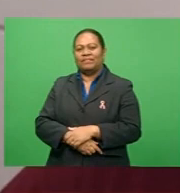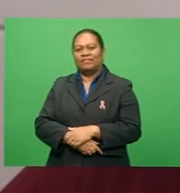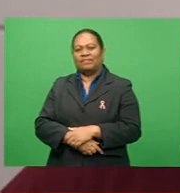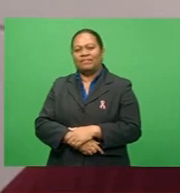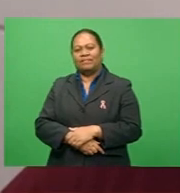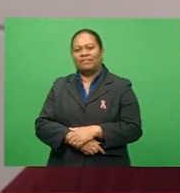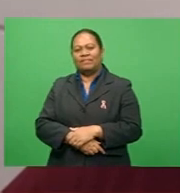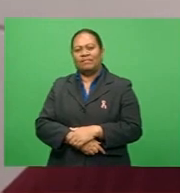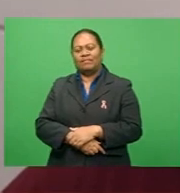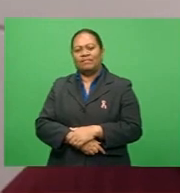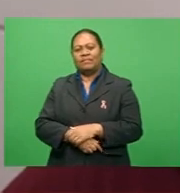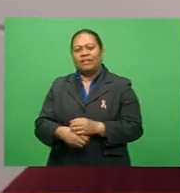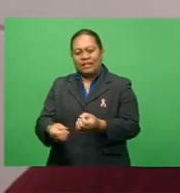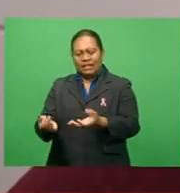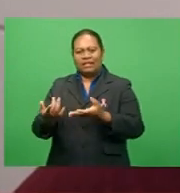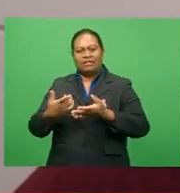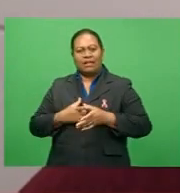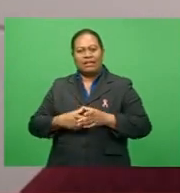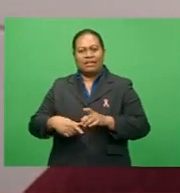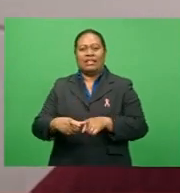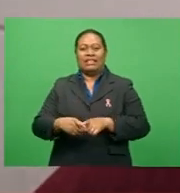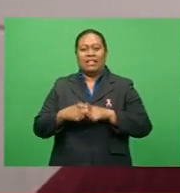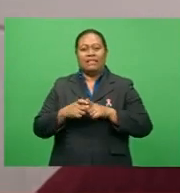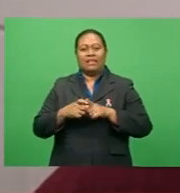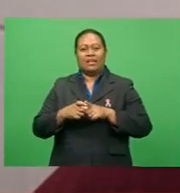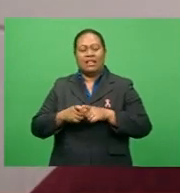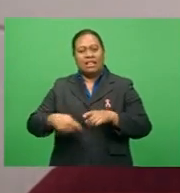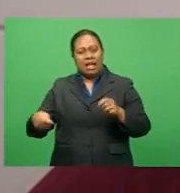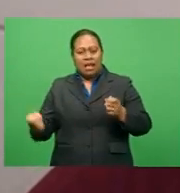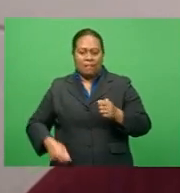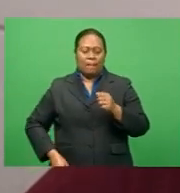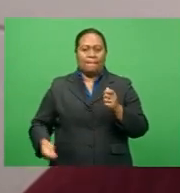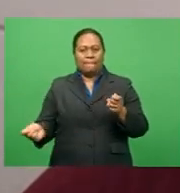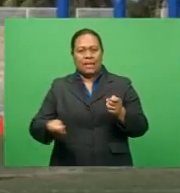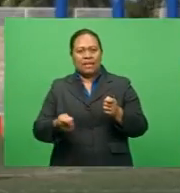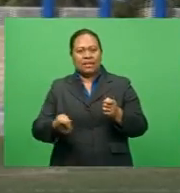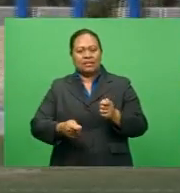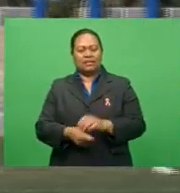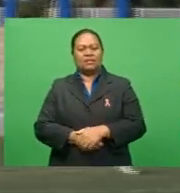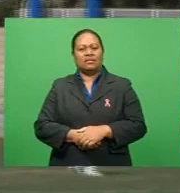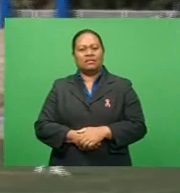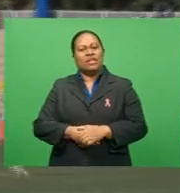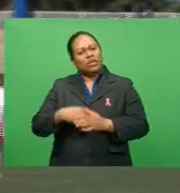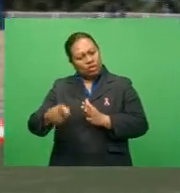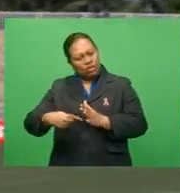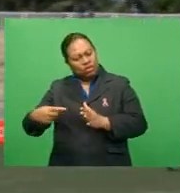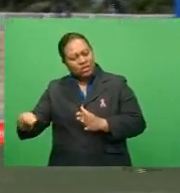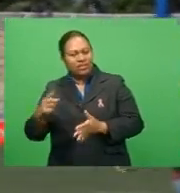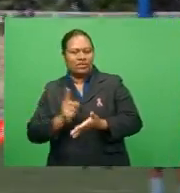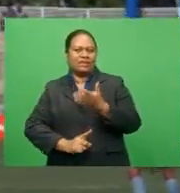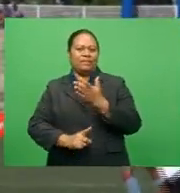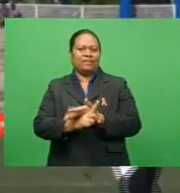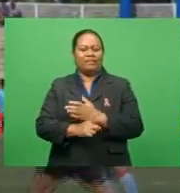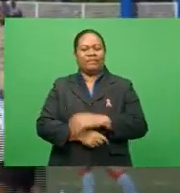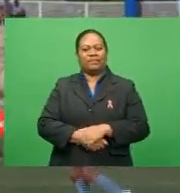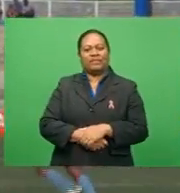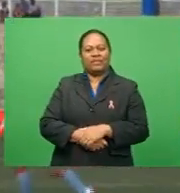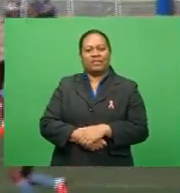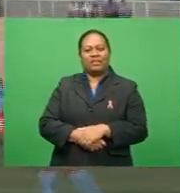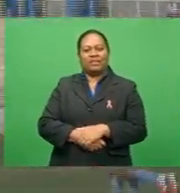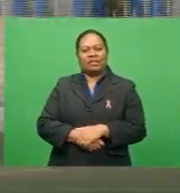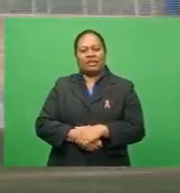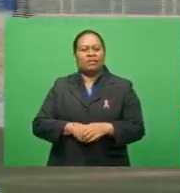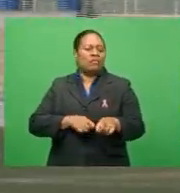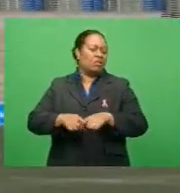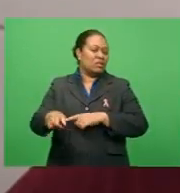given a very harsh penalty. So those who continue will continue the journey to the last game against Nabu. So I salute the